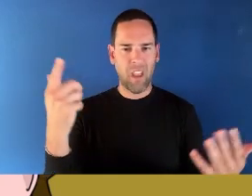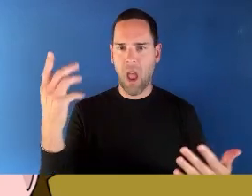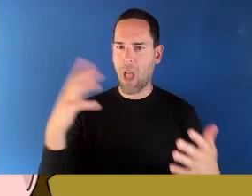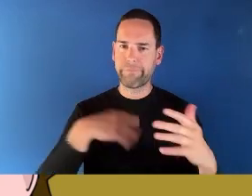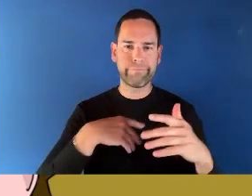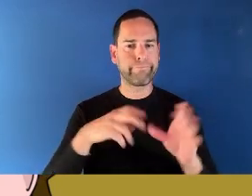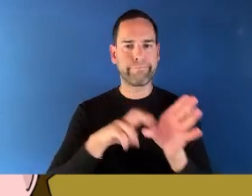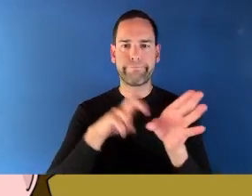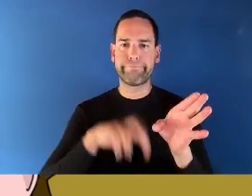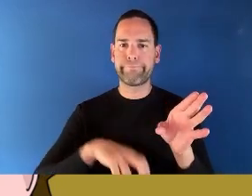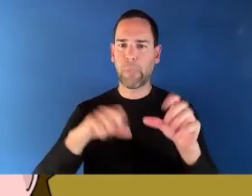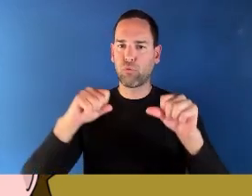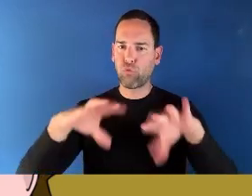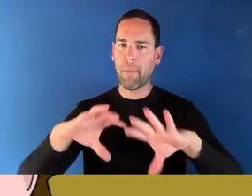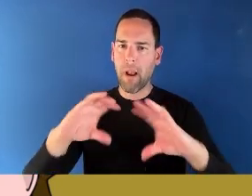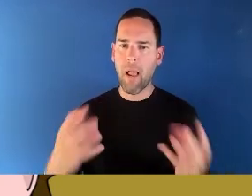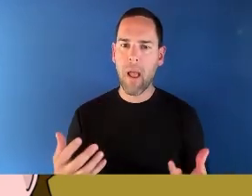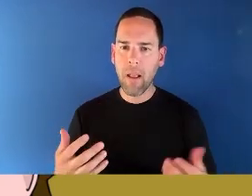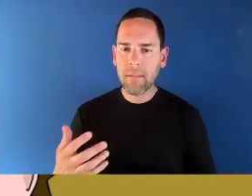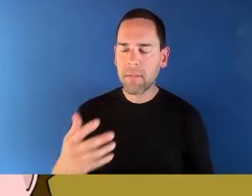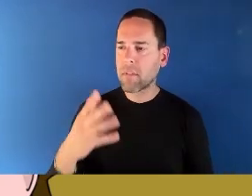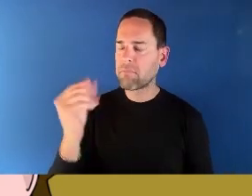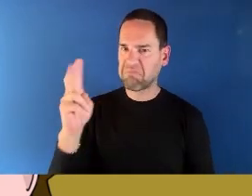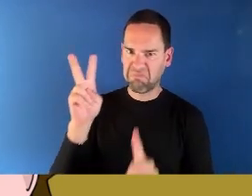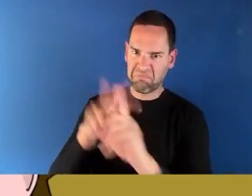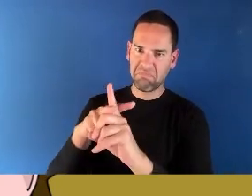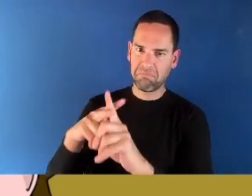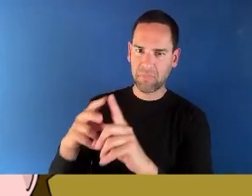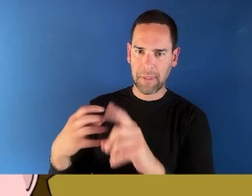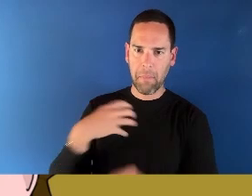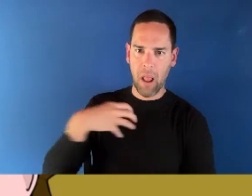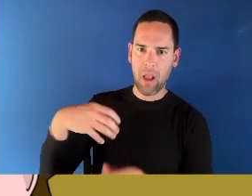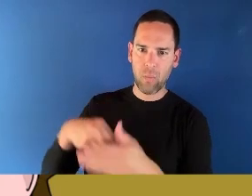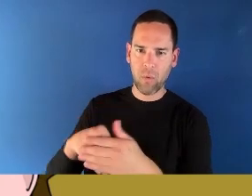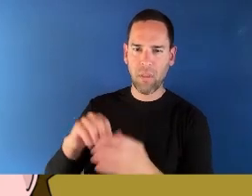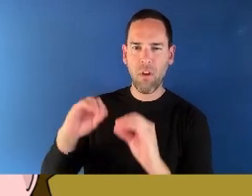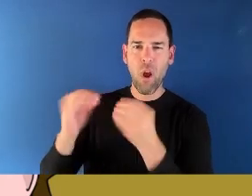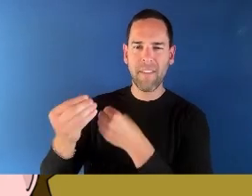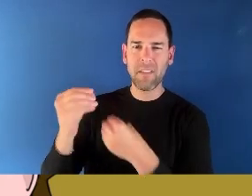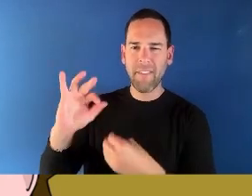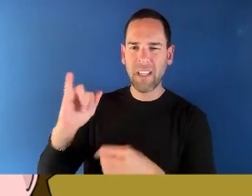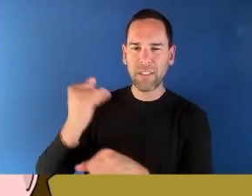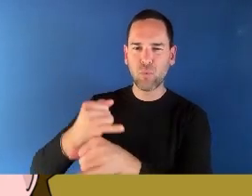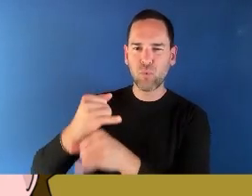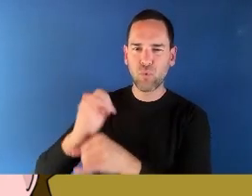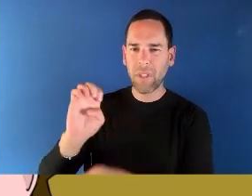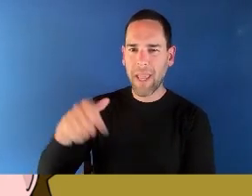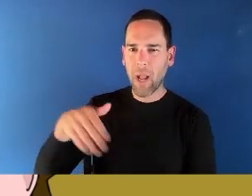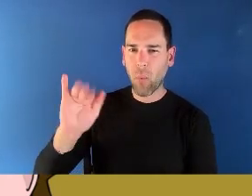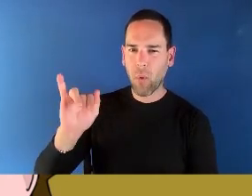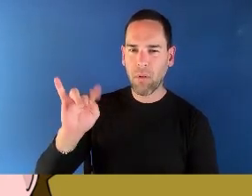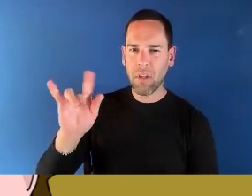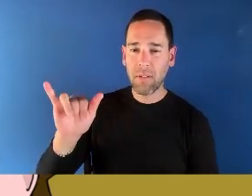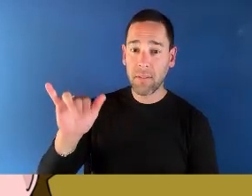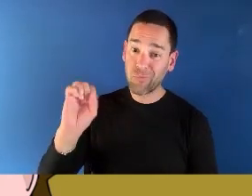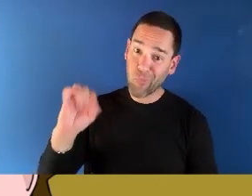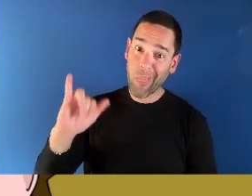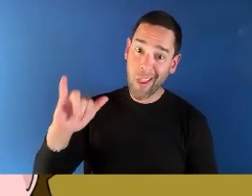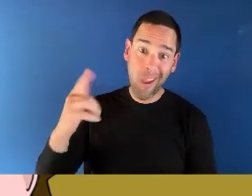I filed a report with our Office of Institutional Equity, and so ultimately, inadvertently, I got an education